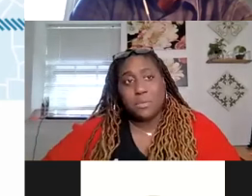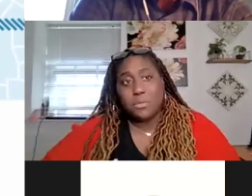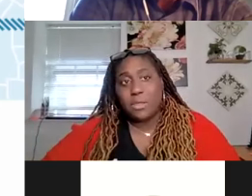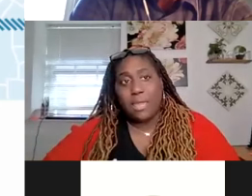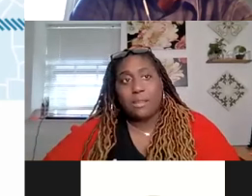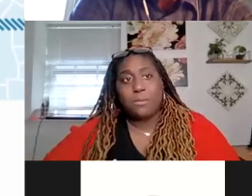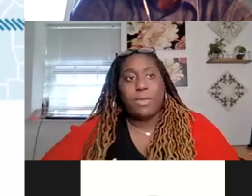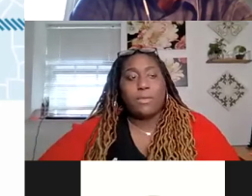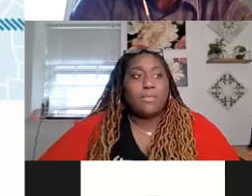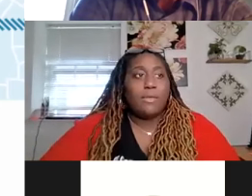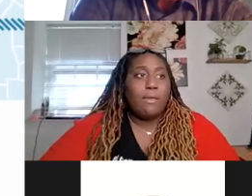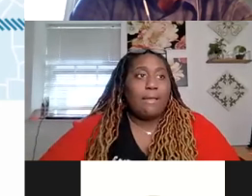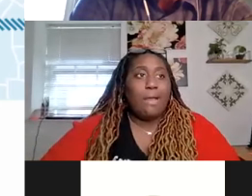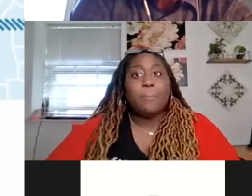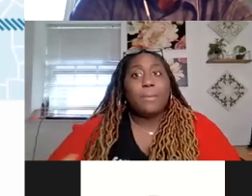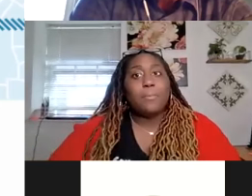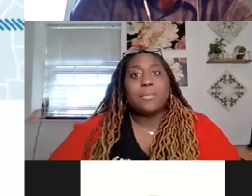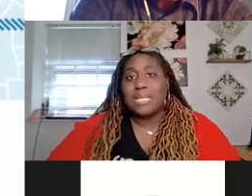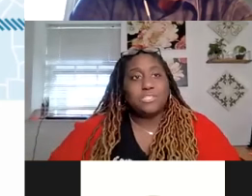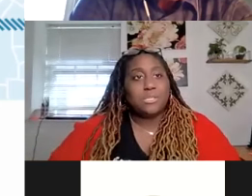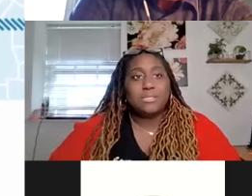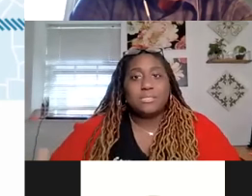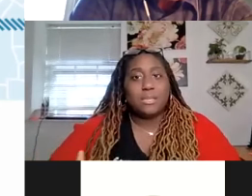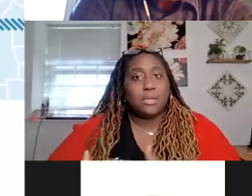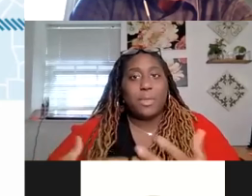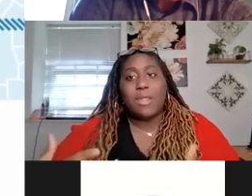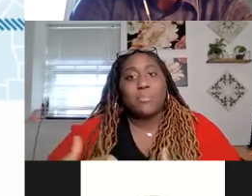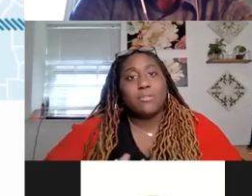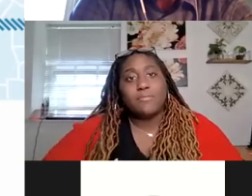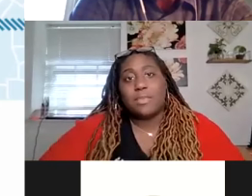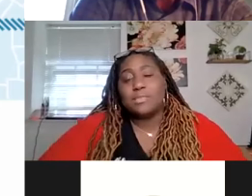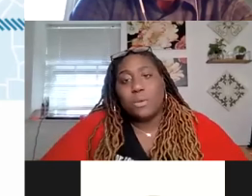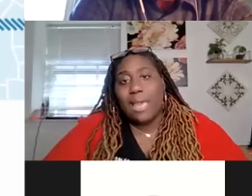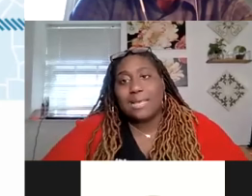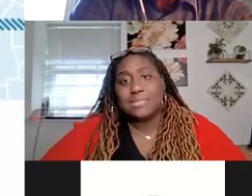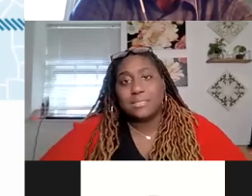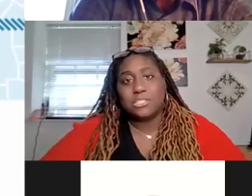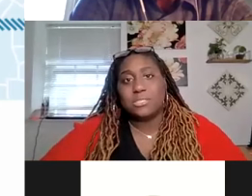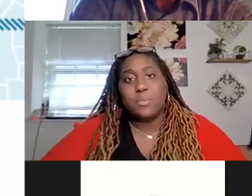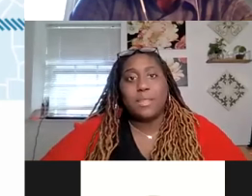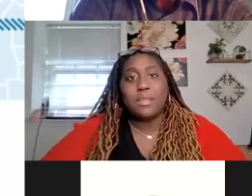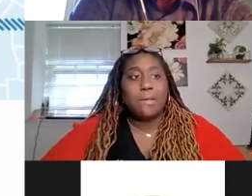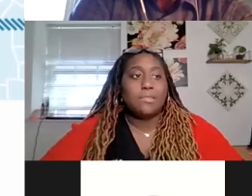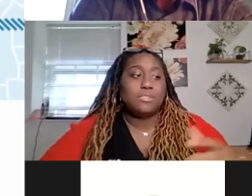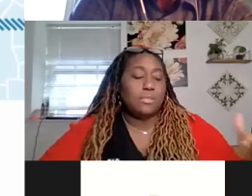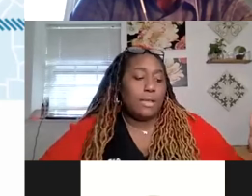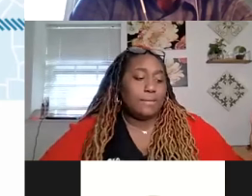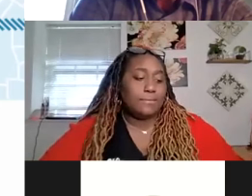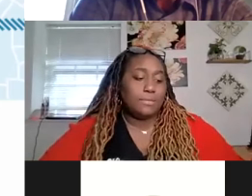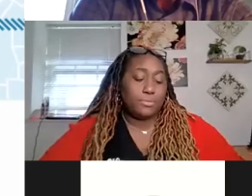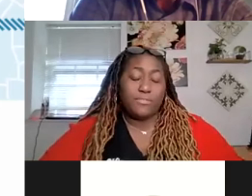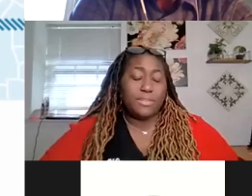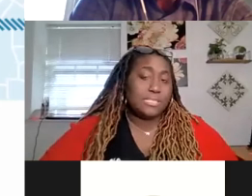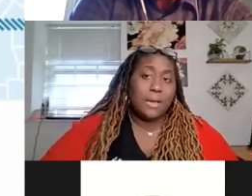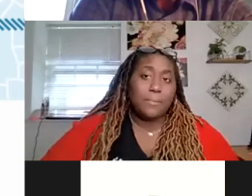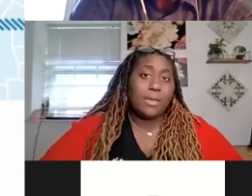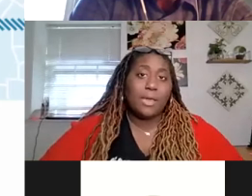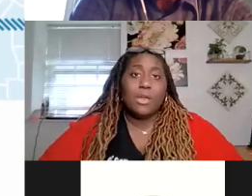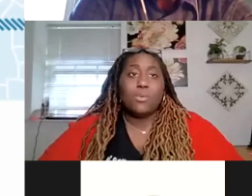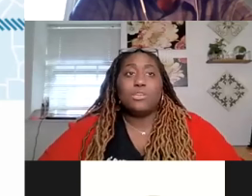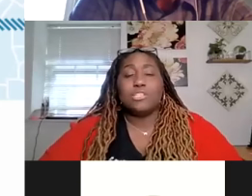like to be communicated with, upcoming sessions. There could be a number of things we'll ask, just depending on the